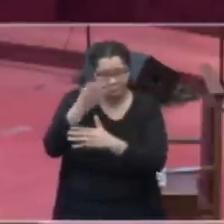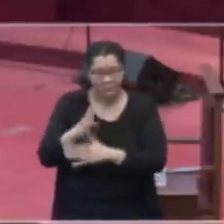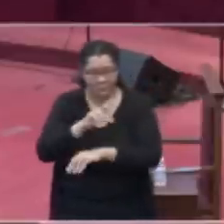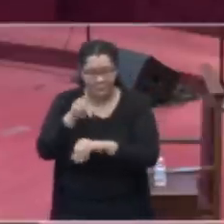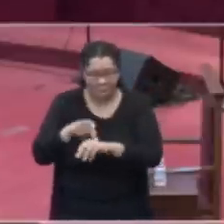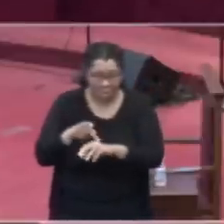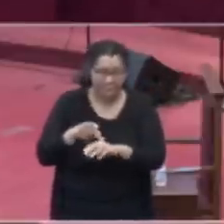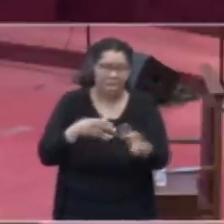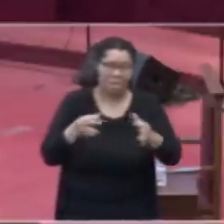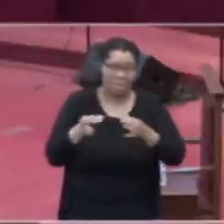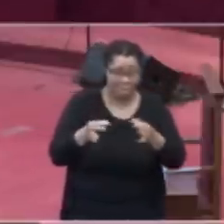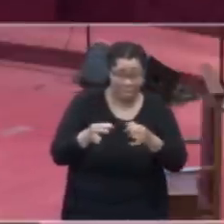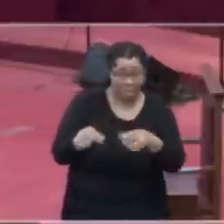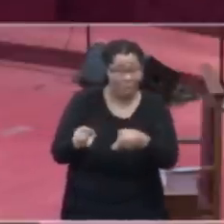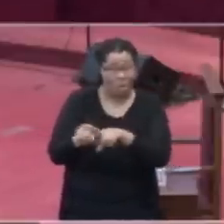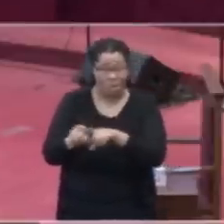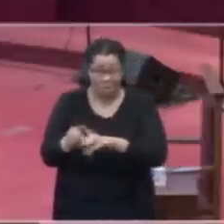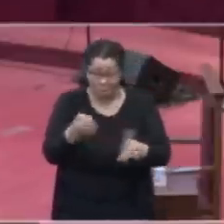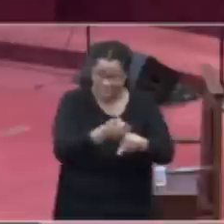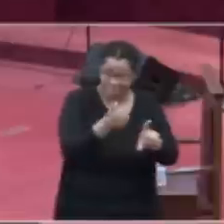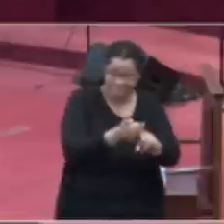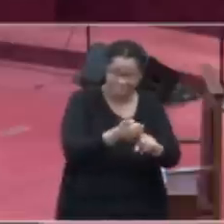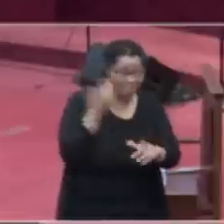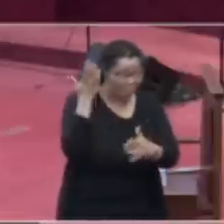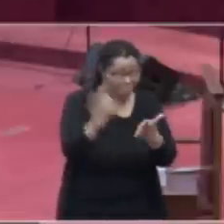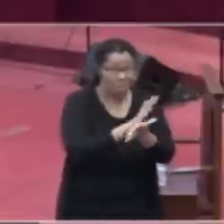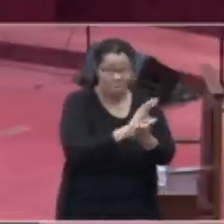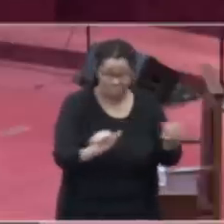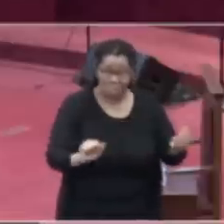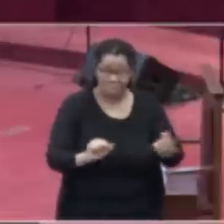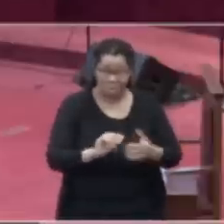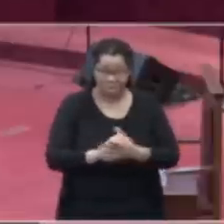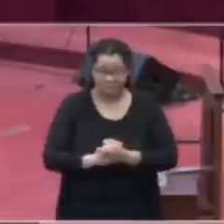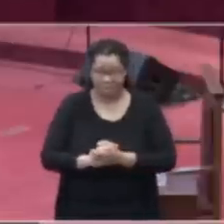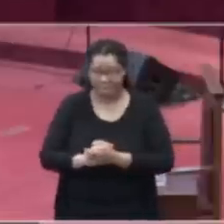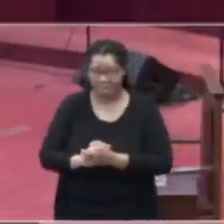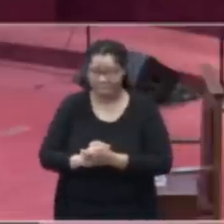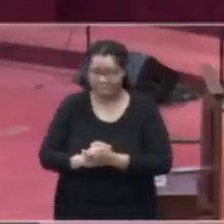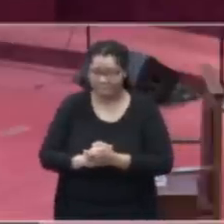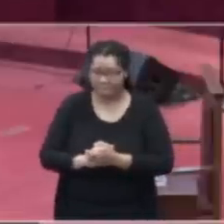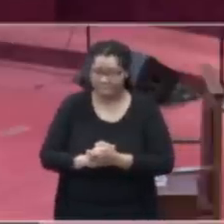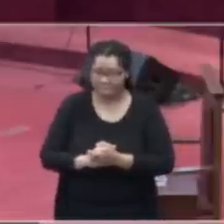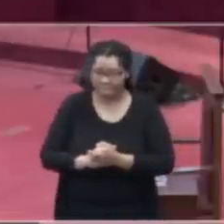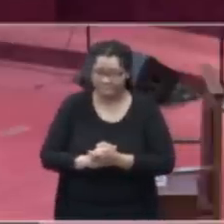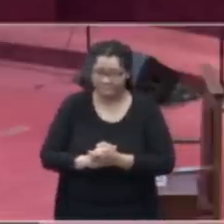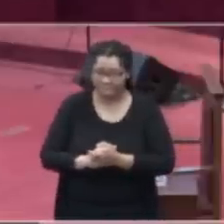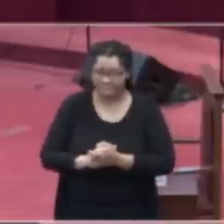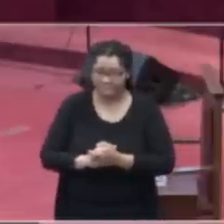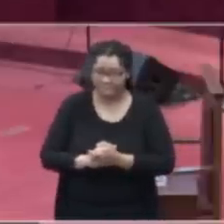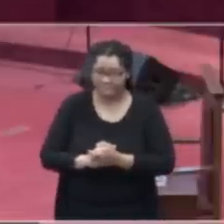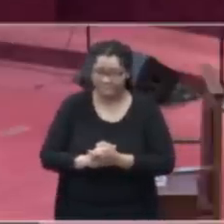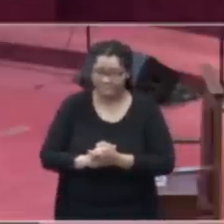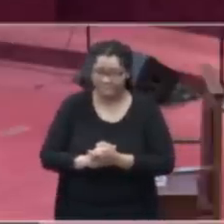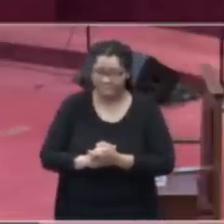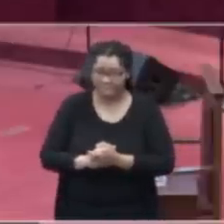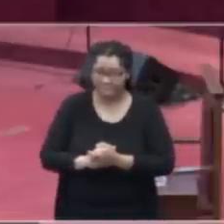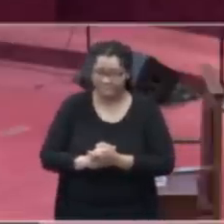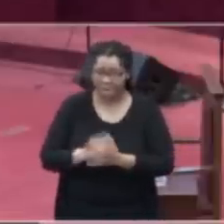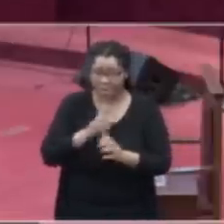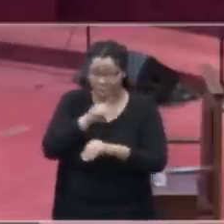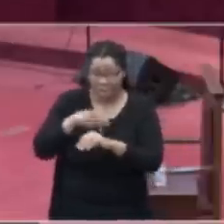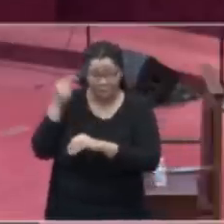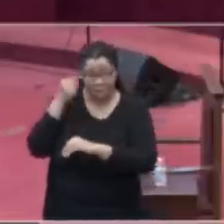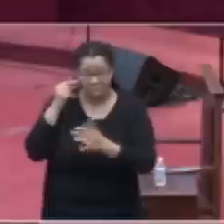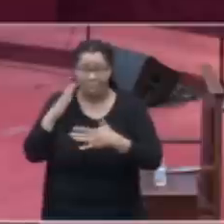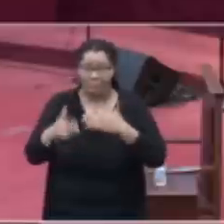at the same time destroying themselves. And here is where, in the progression of Peter's thoughts, that I wanted us